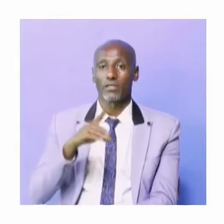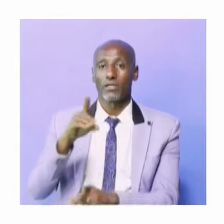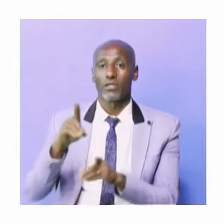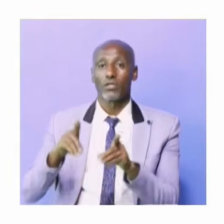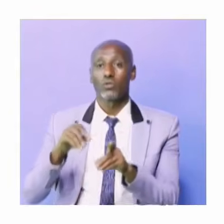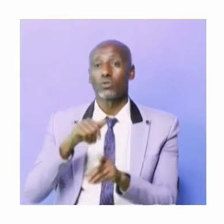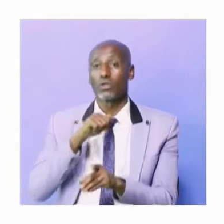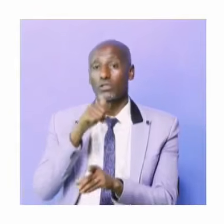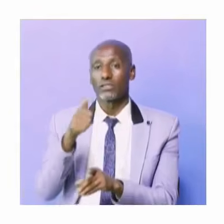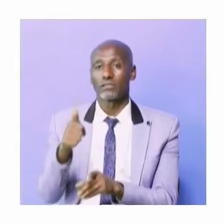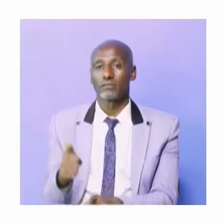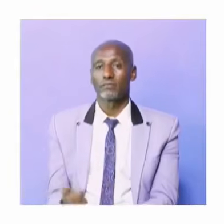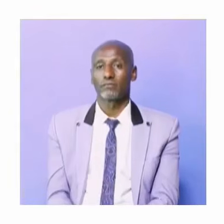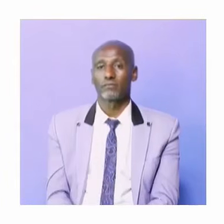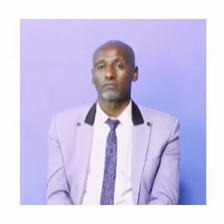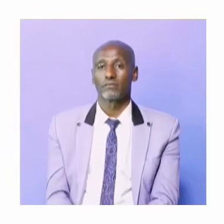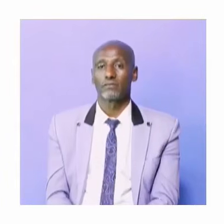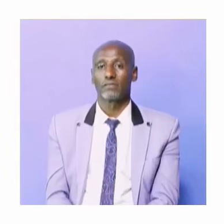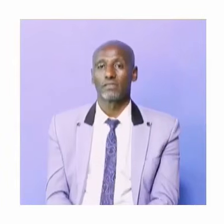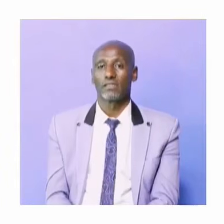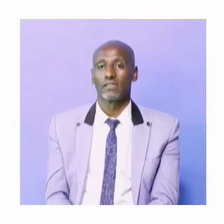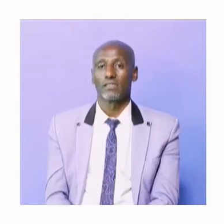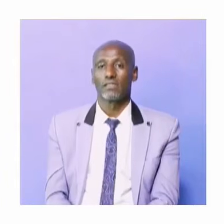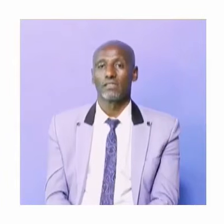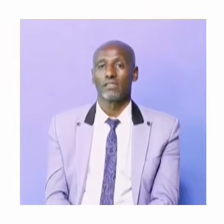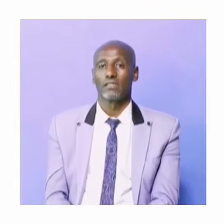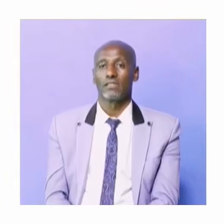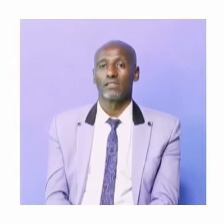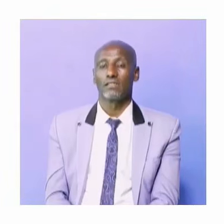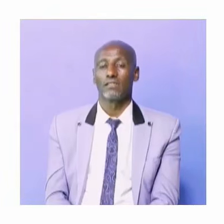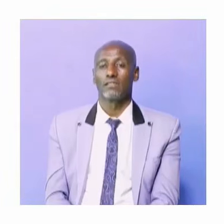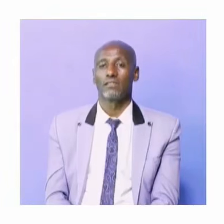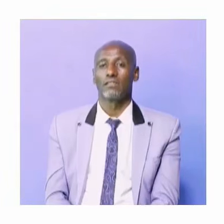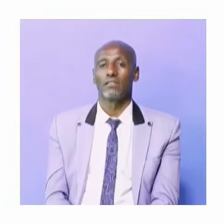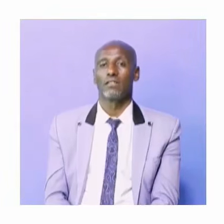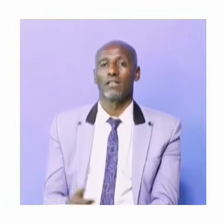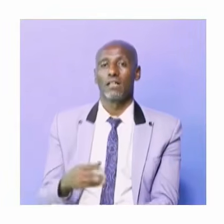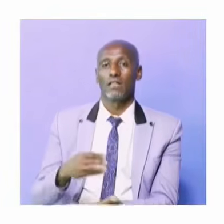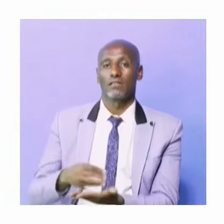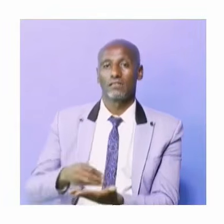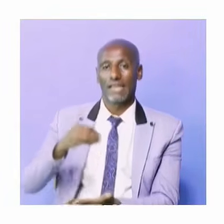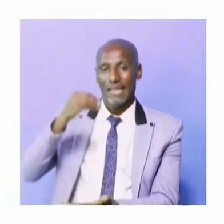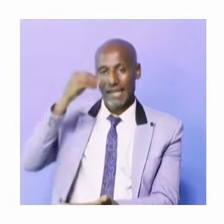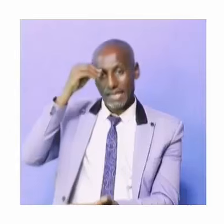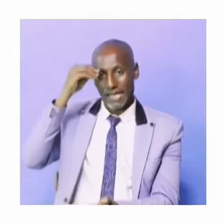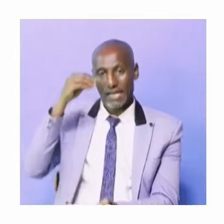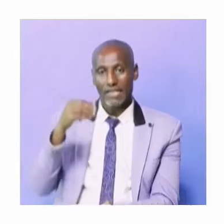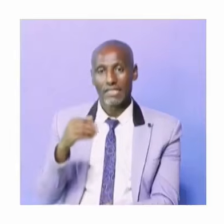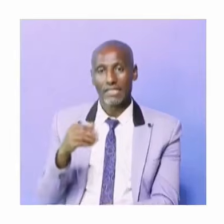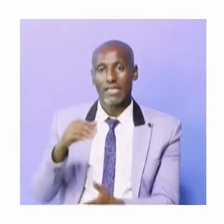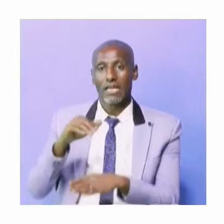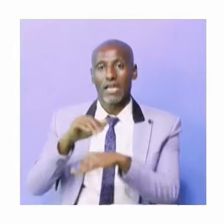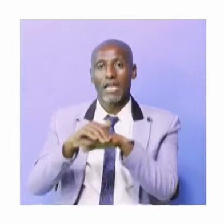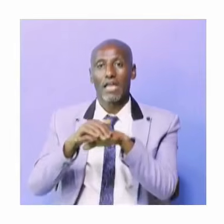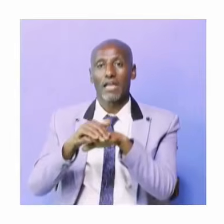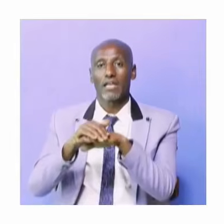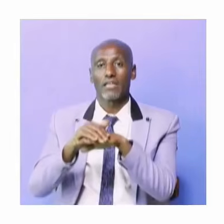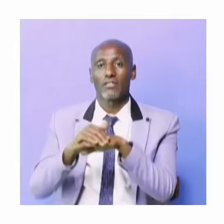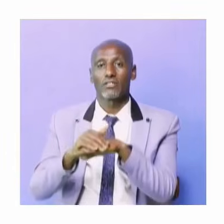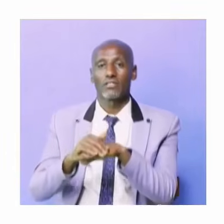don't. We don't. This is negative. Then we don't learn